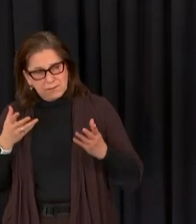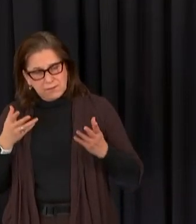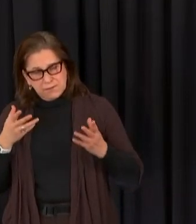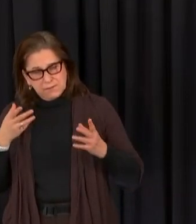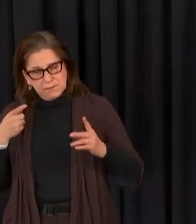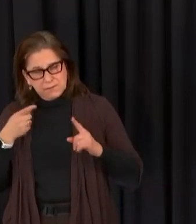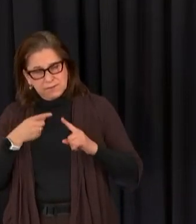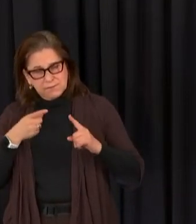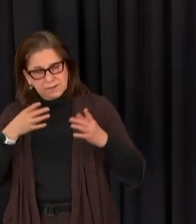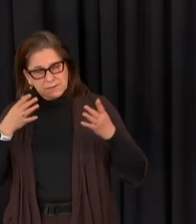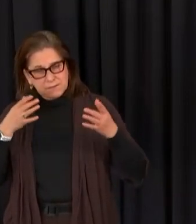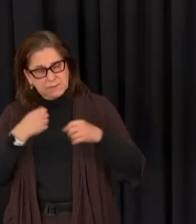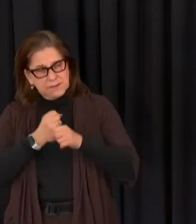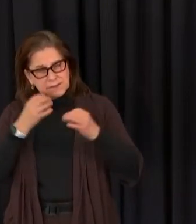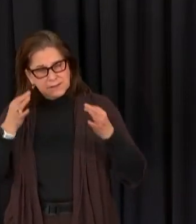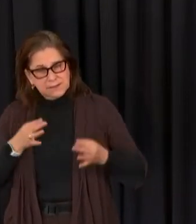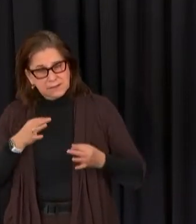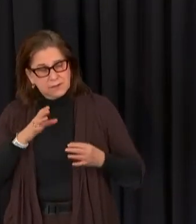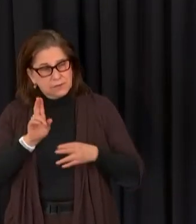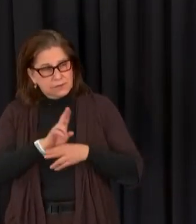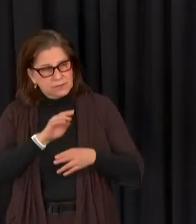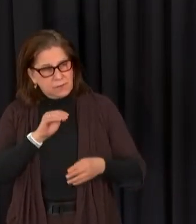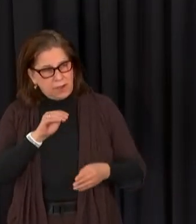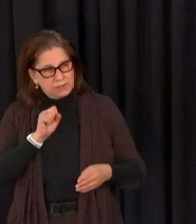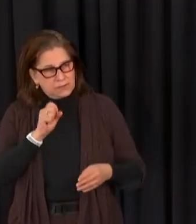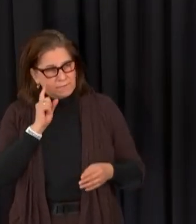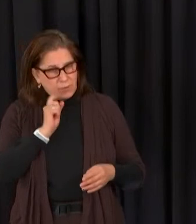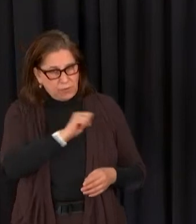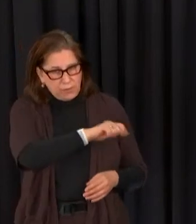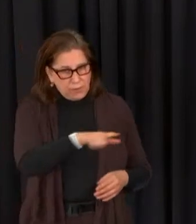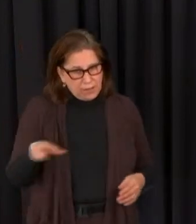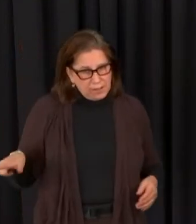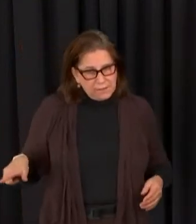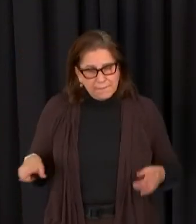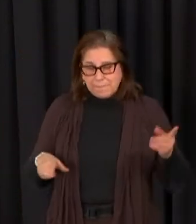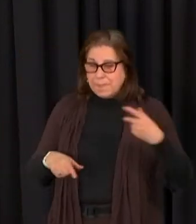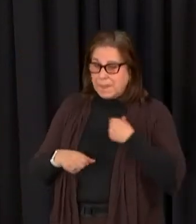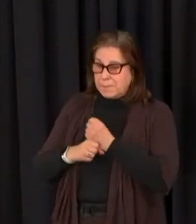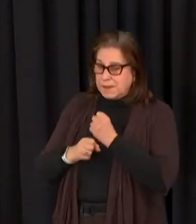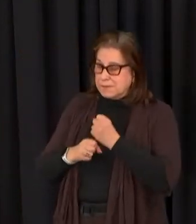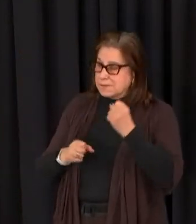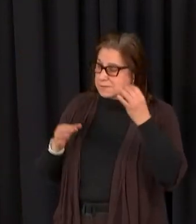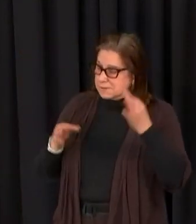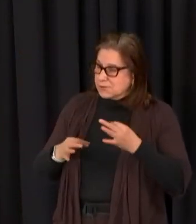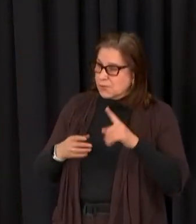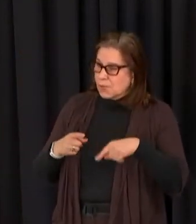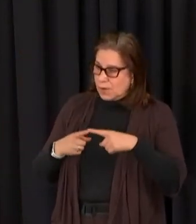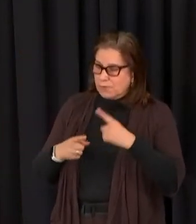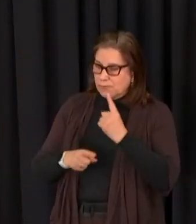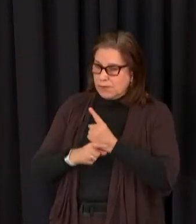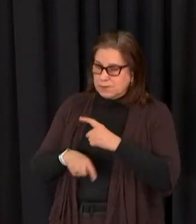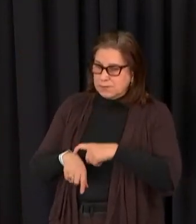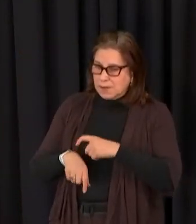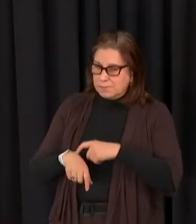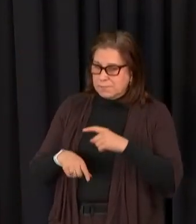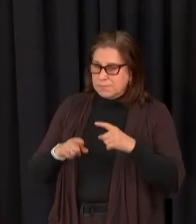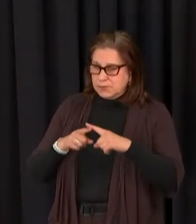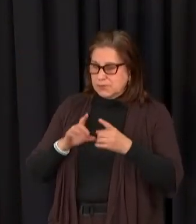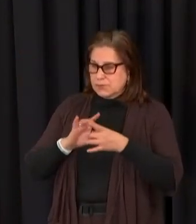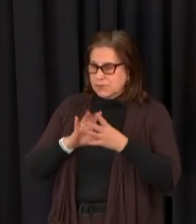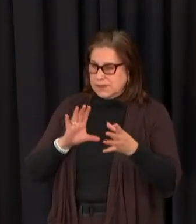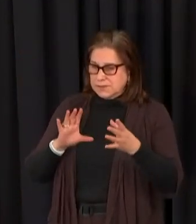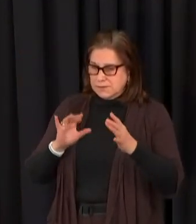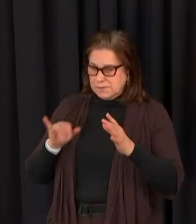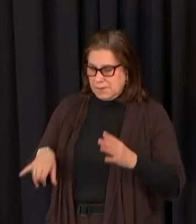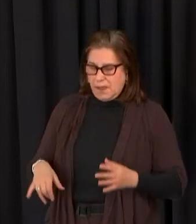another solution? We made the decision when it was the right time to release the pre-registration system, which we're doing